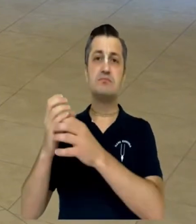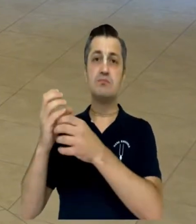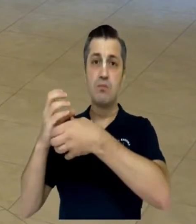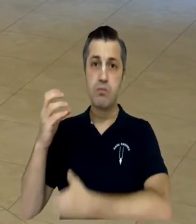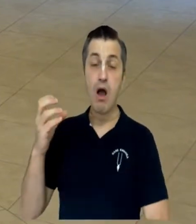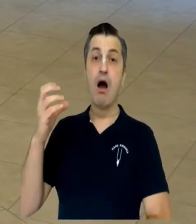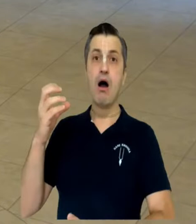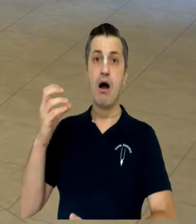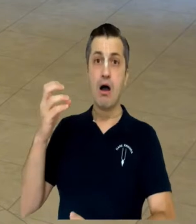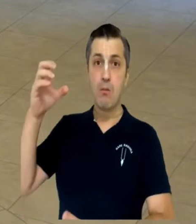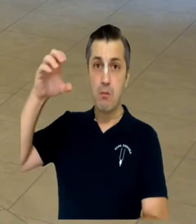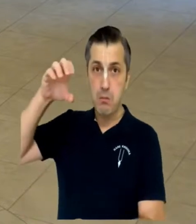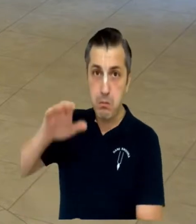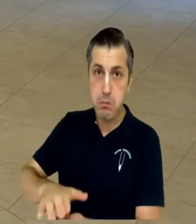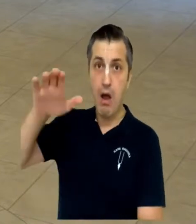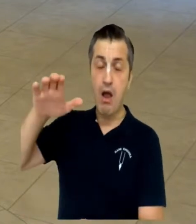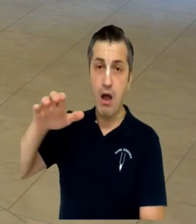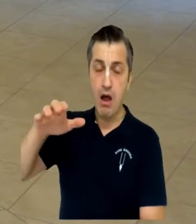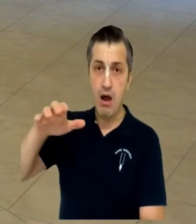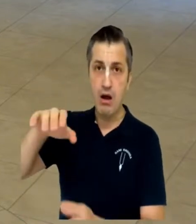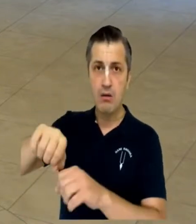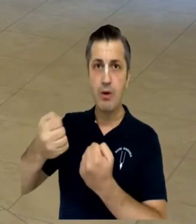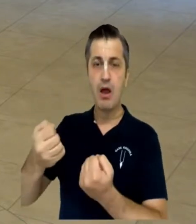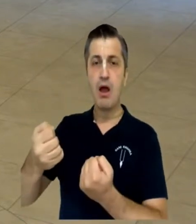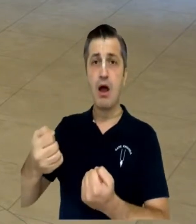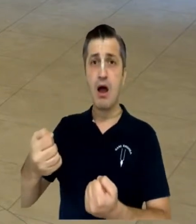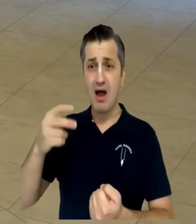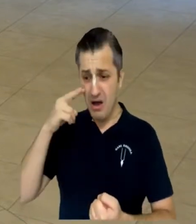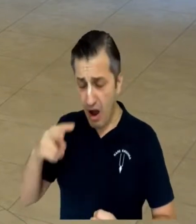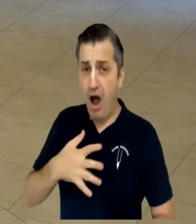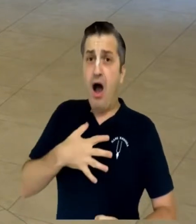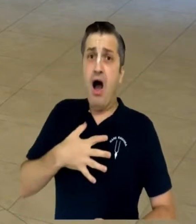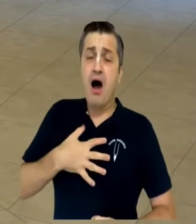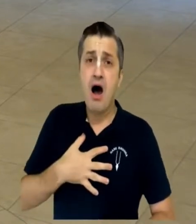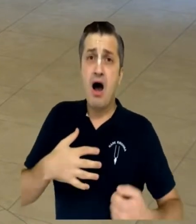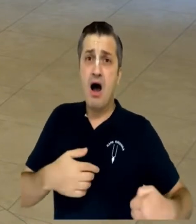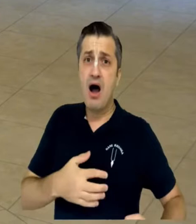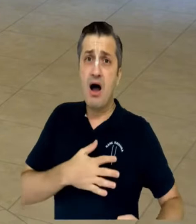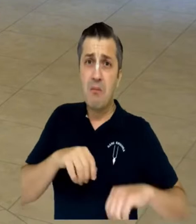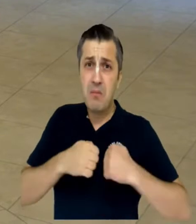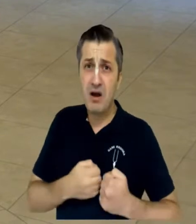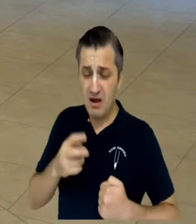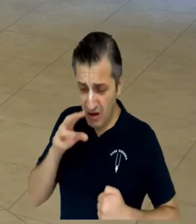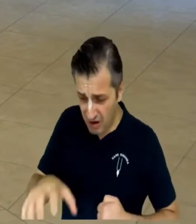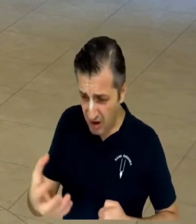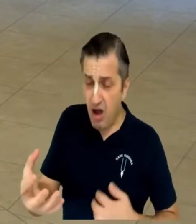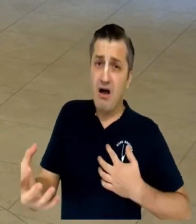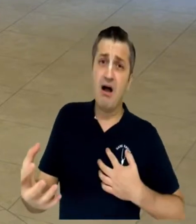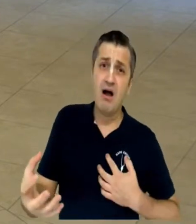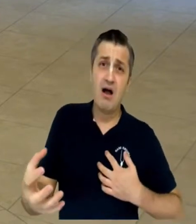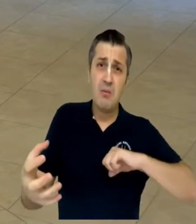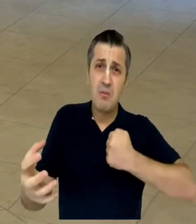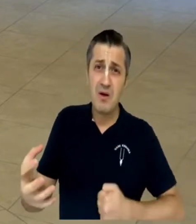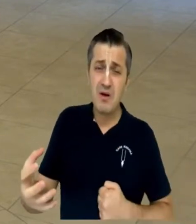down on the floor, and it's just painful. And then you lift it up and you see the front screen is broken. It costs about £300 to